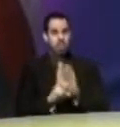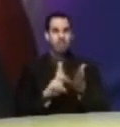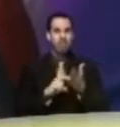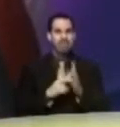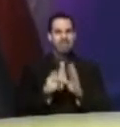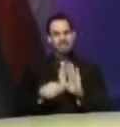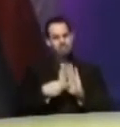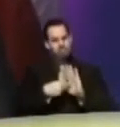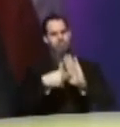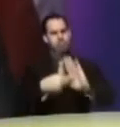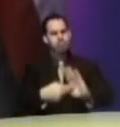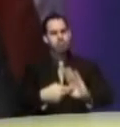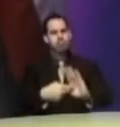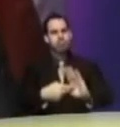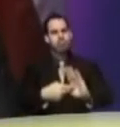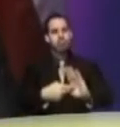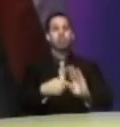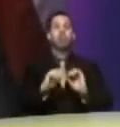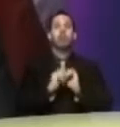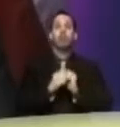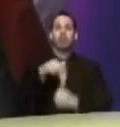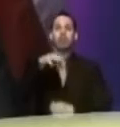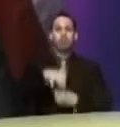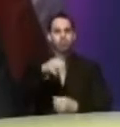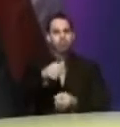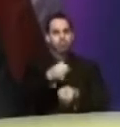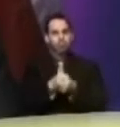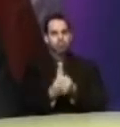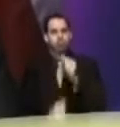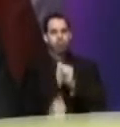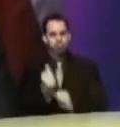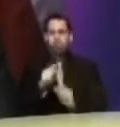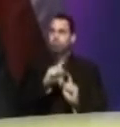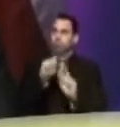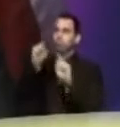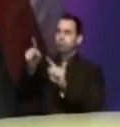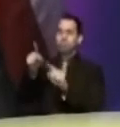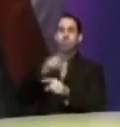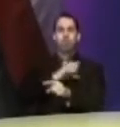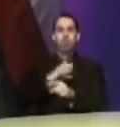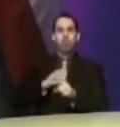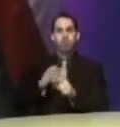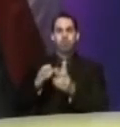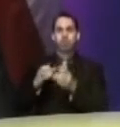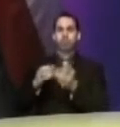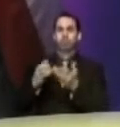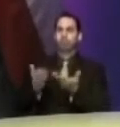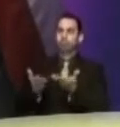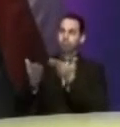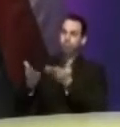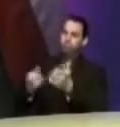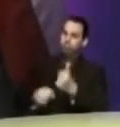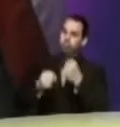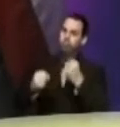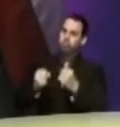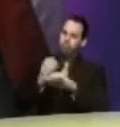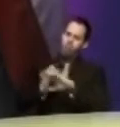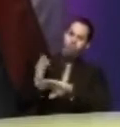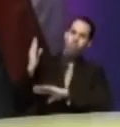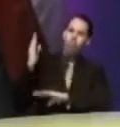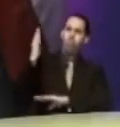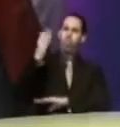to demonstrate that by voting for it and then going to the Congress and showing a strong and overwhelming vote